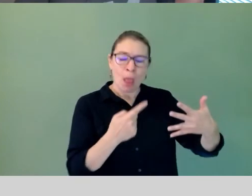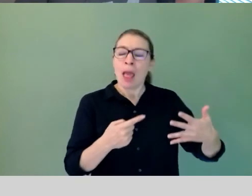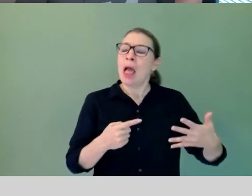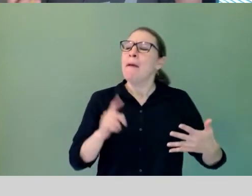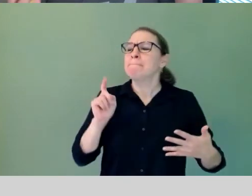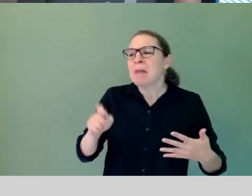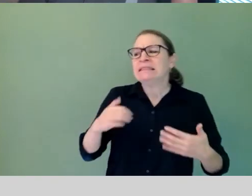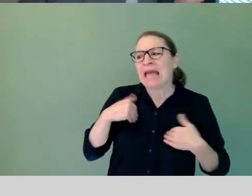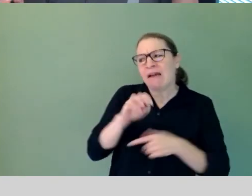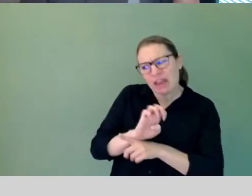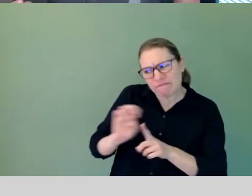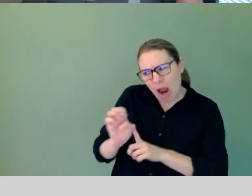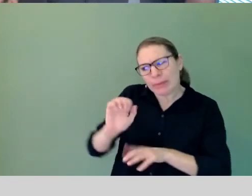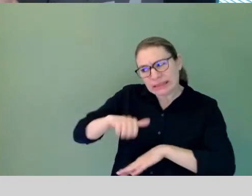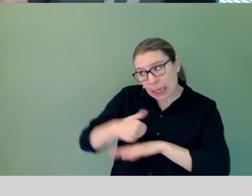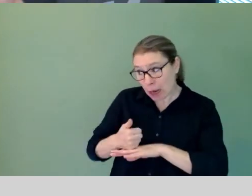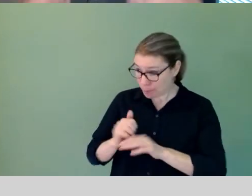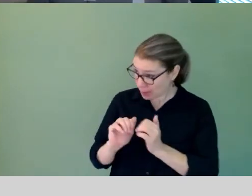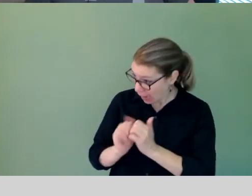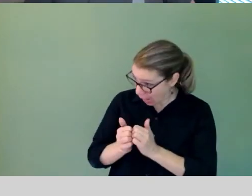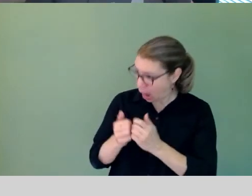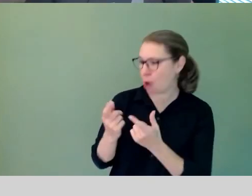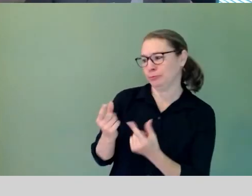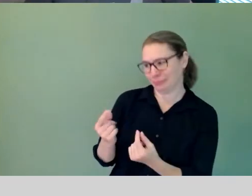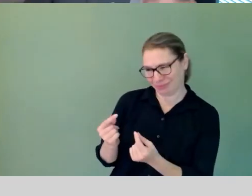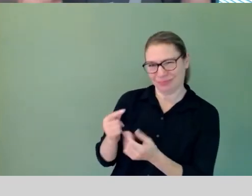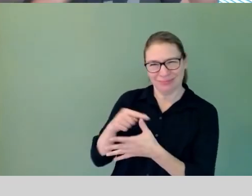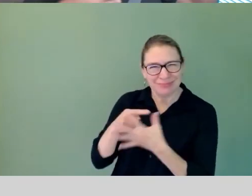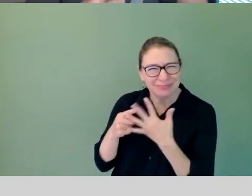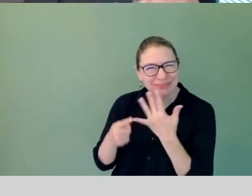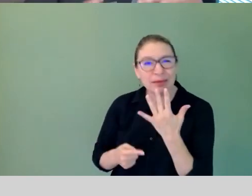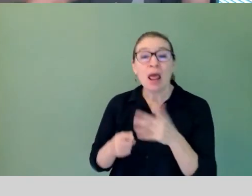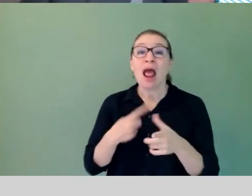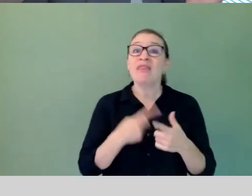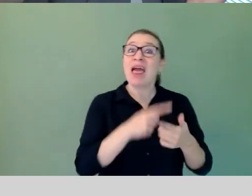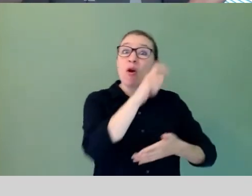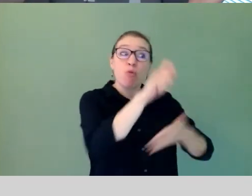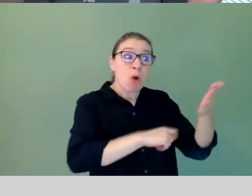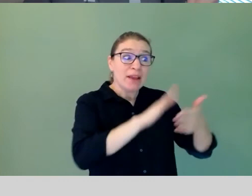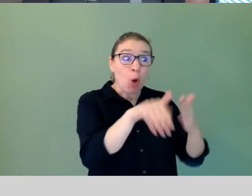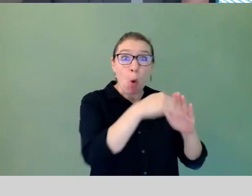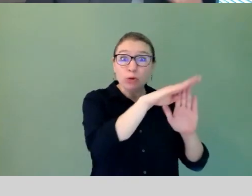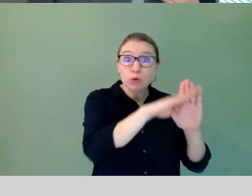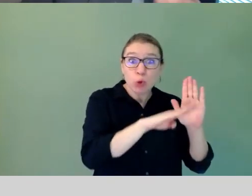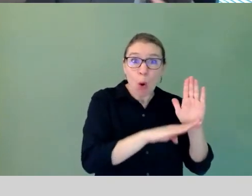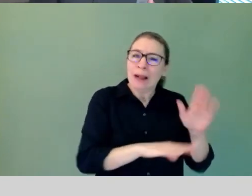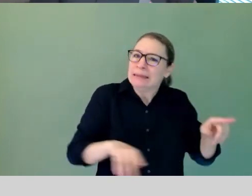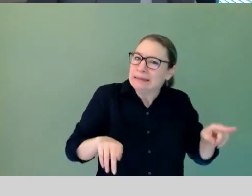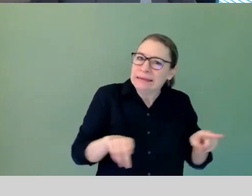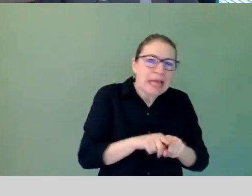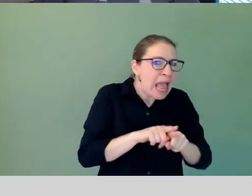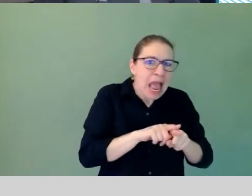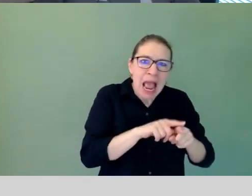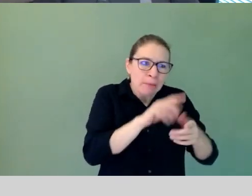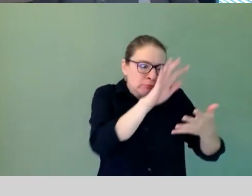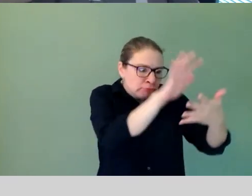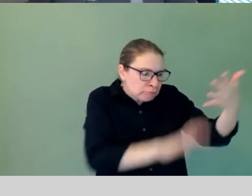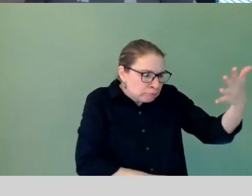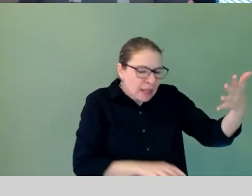Then you can write your entire tutorial for that specific environment. And if they followed all of it, it'll work. It's a neat little tip and